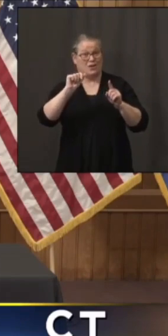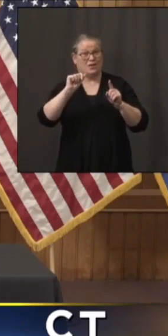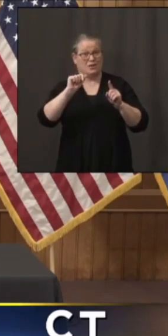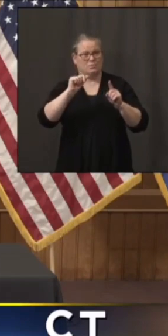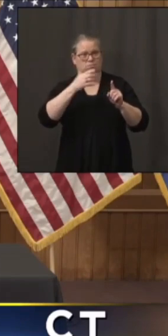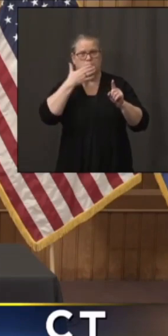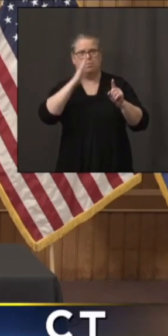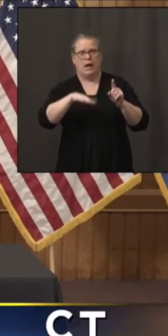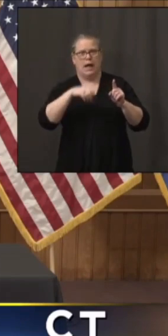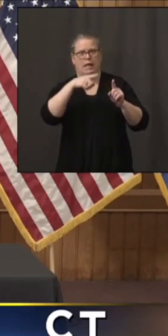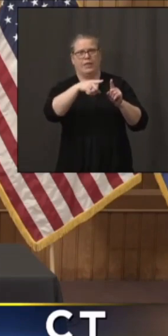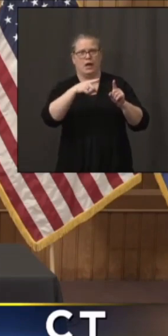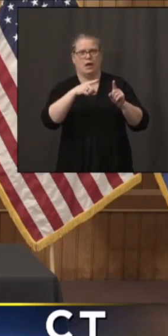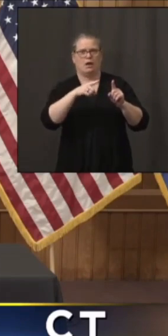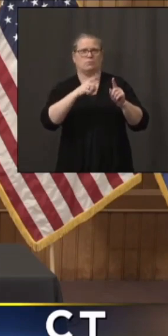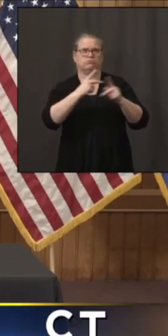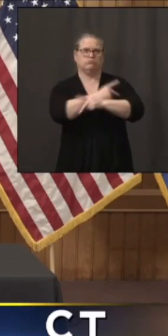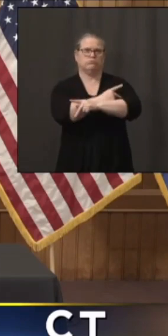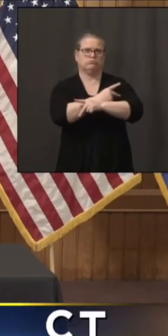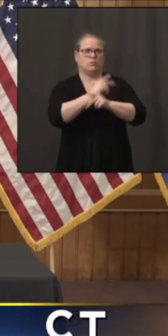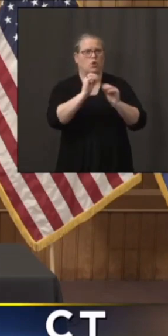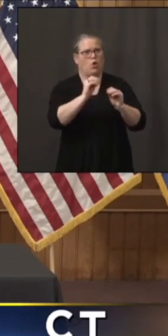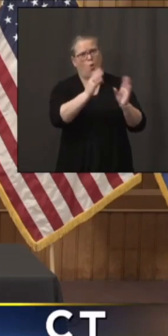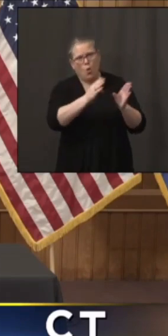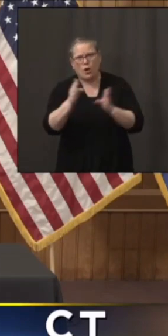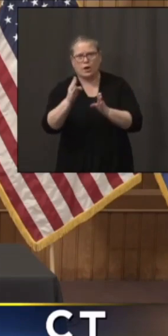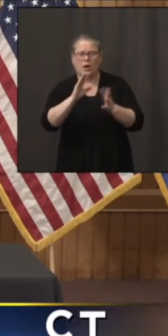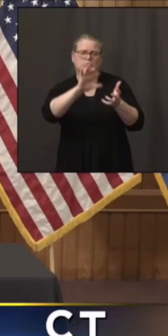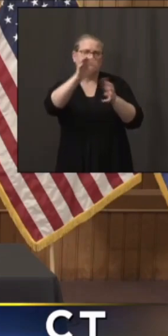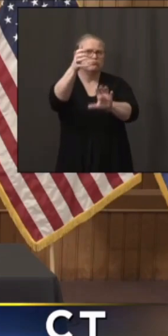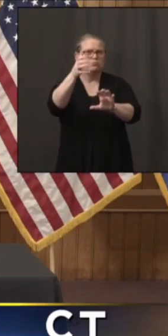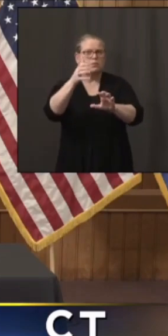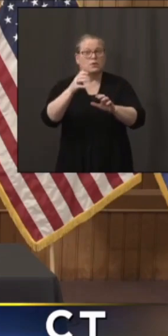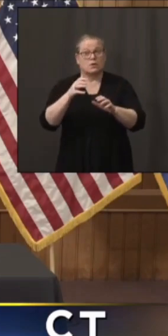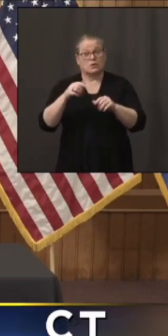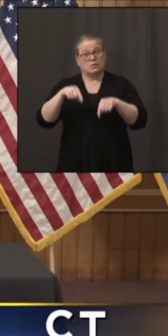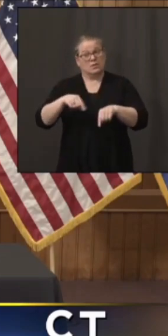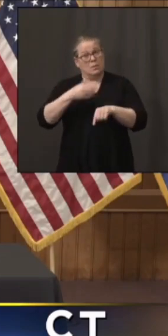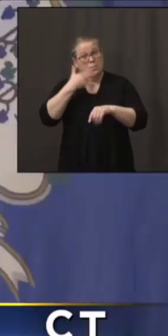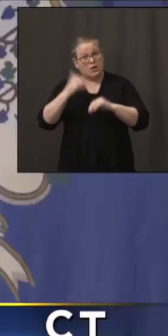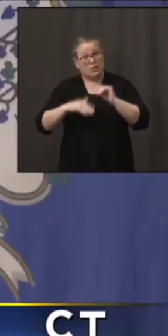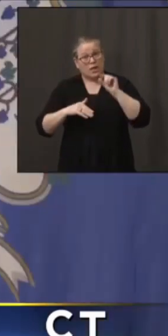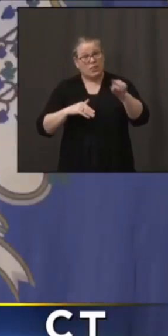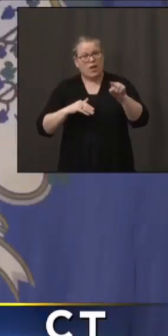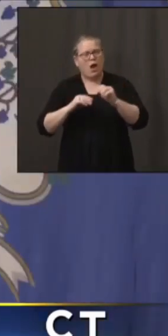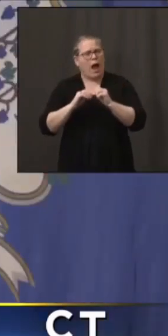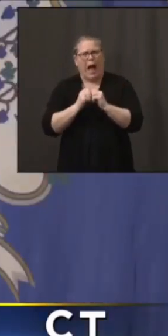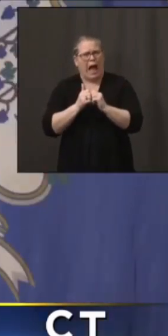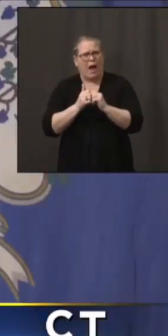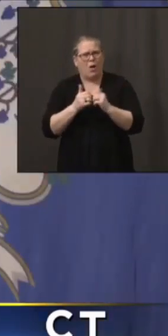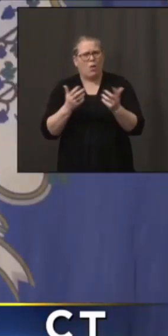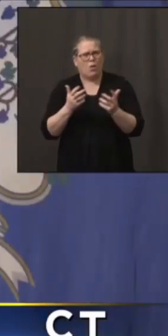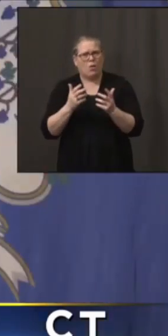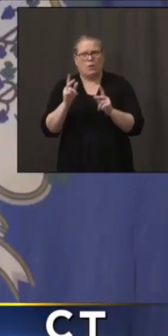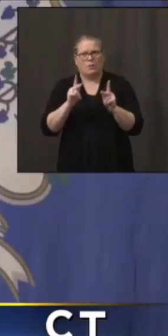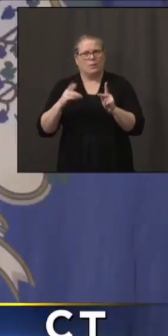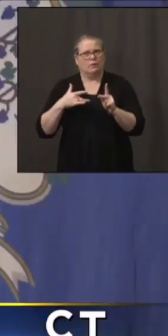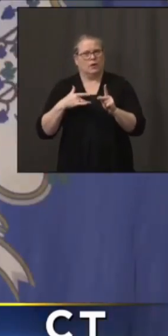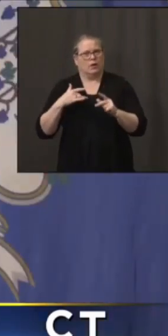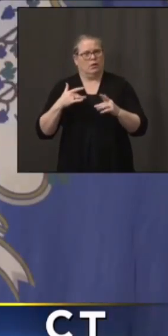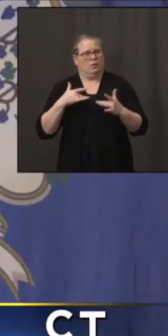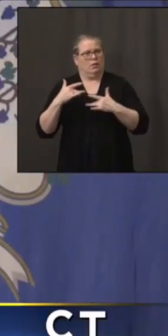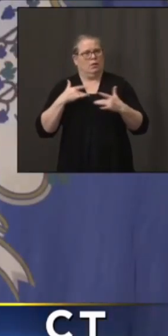this is going to be more organized than what we've seen down there? Well, I can give you a lot of assurance it's going to be a lot more organized. It's